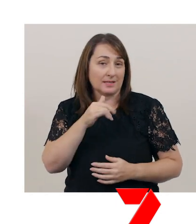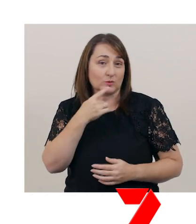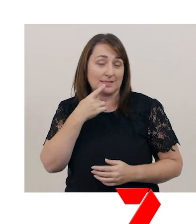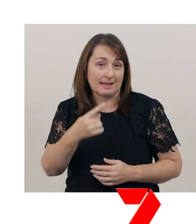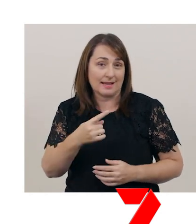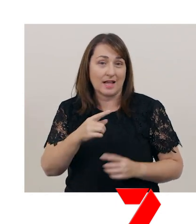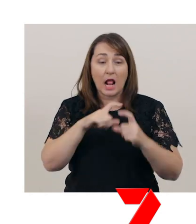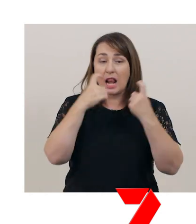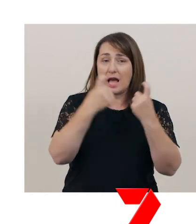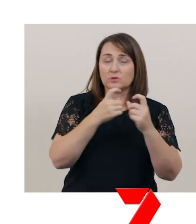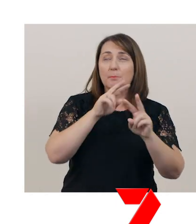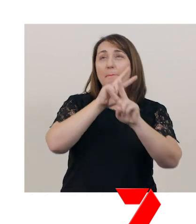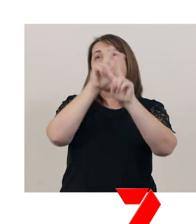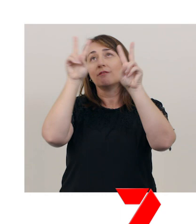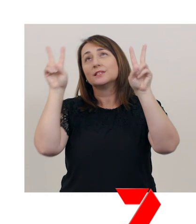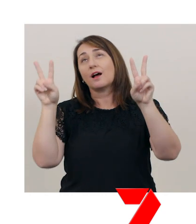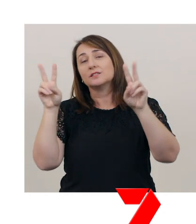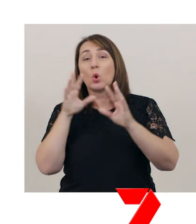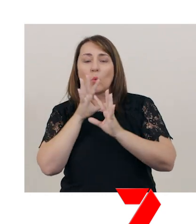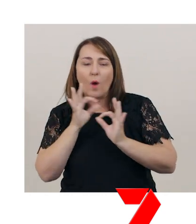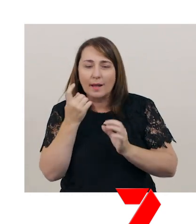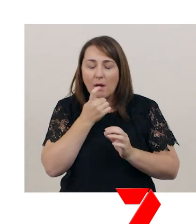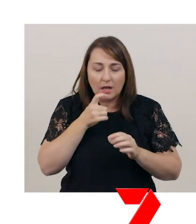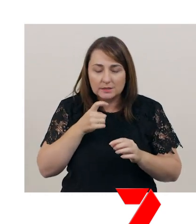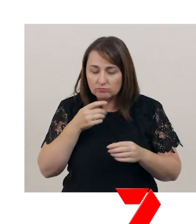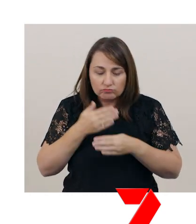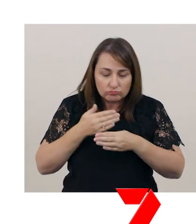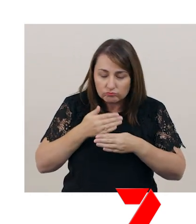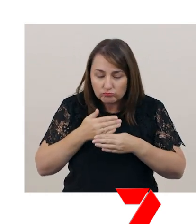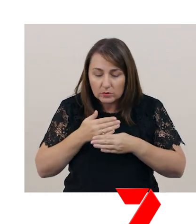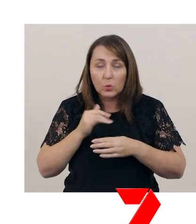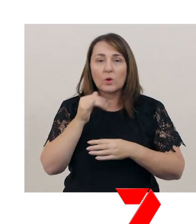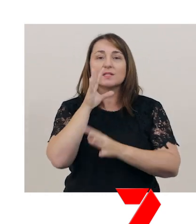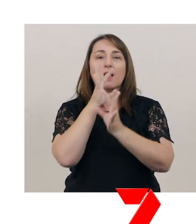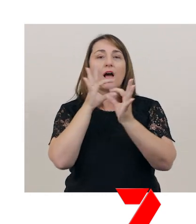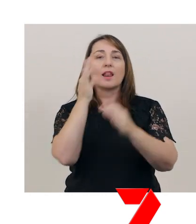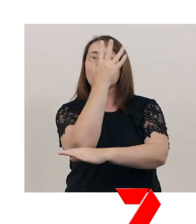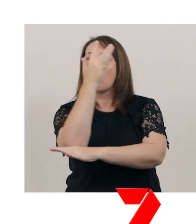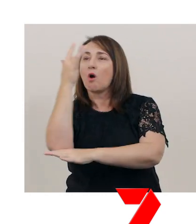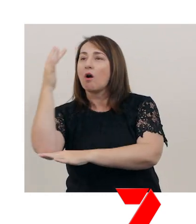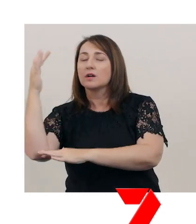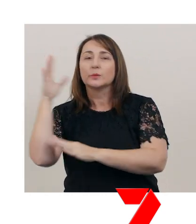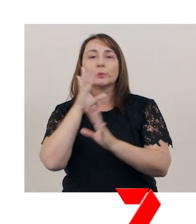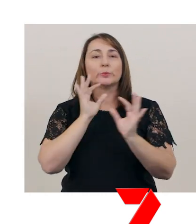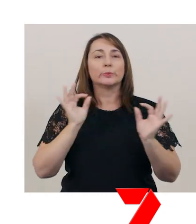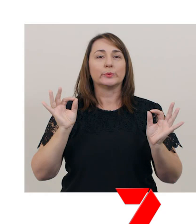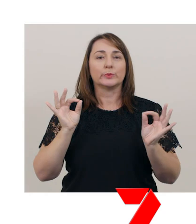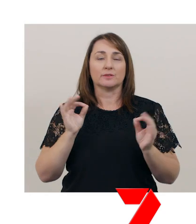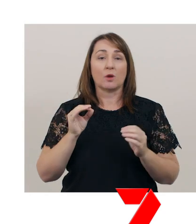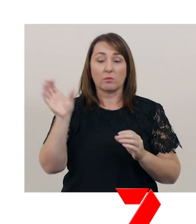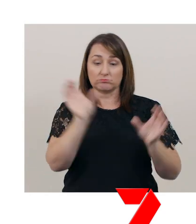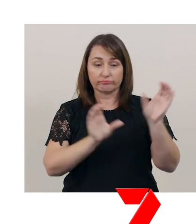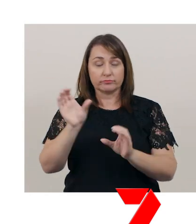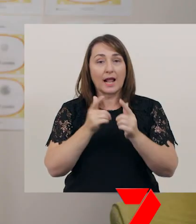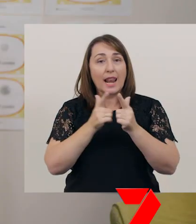Perhaps you might say, the classroom is paradise, or a place of quiet mice, or even a silent forest. By experimenting